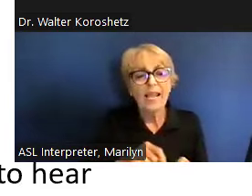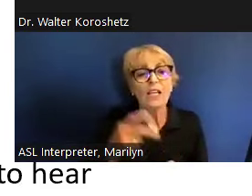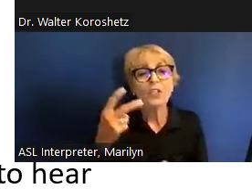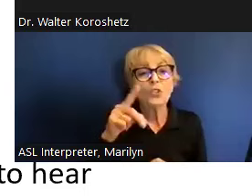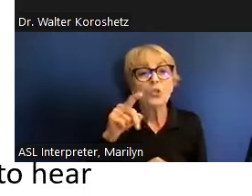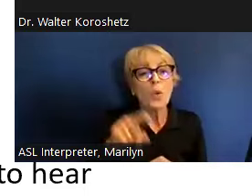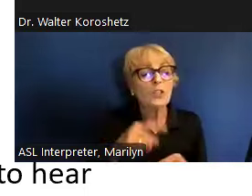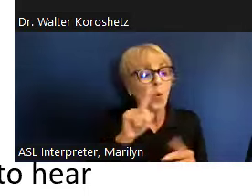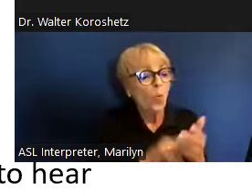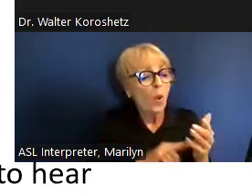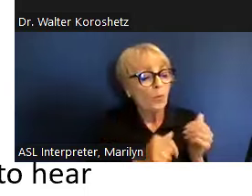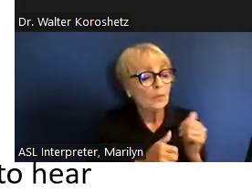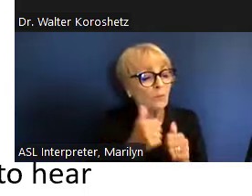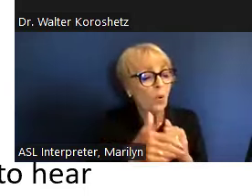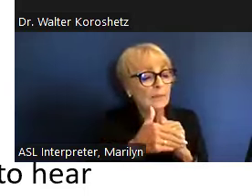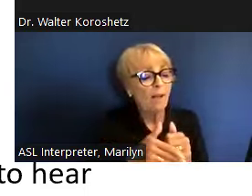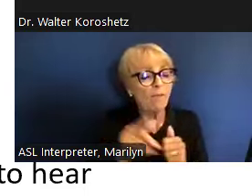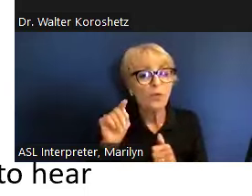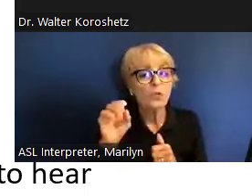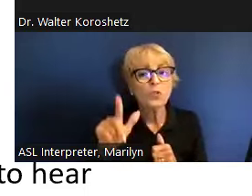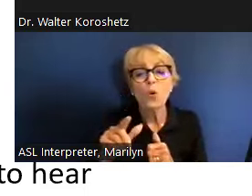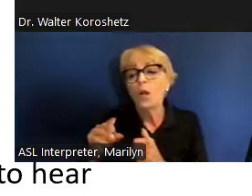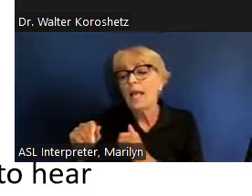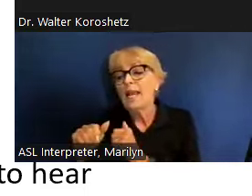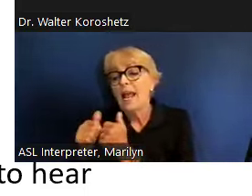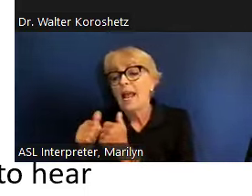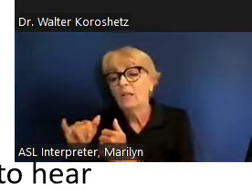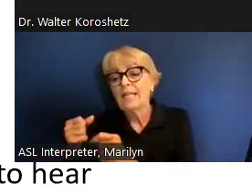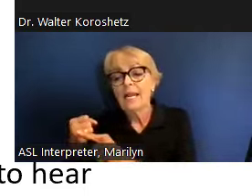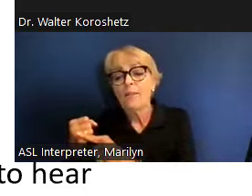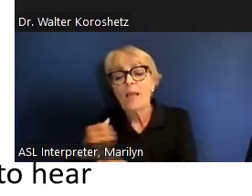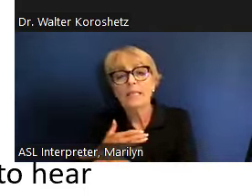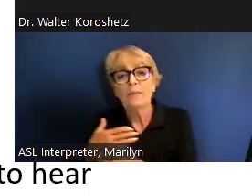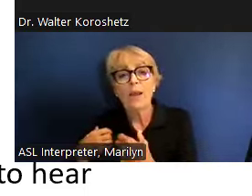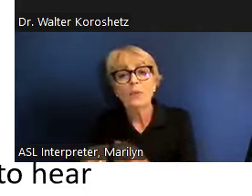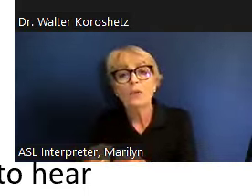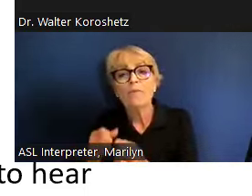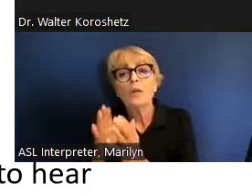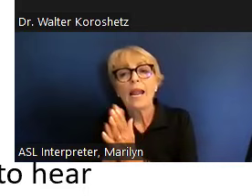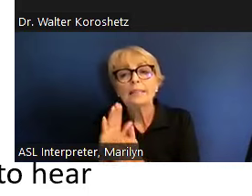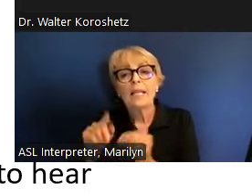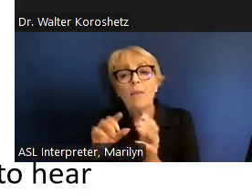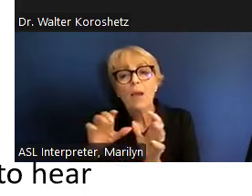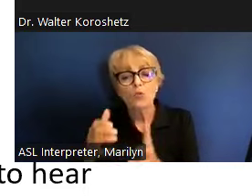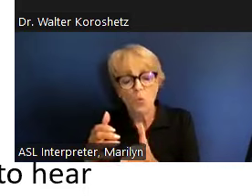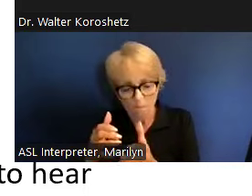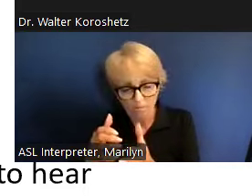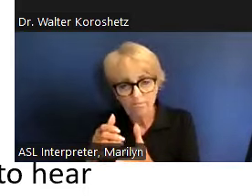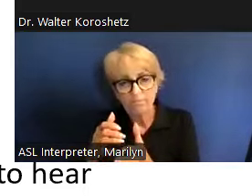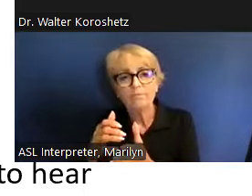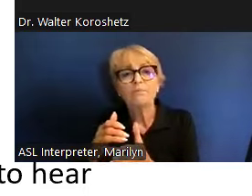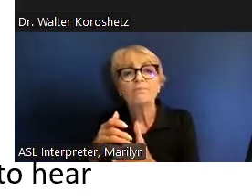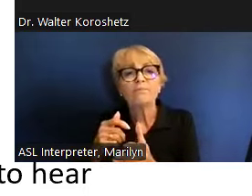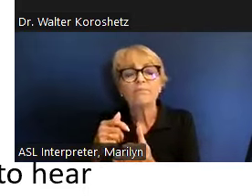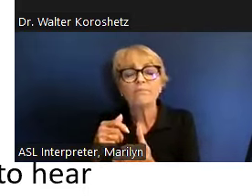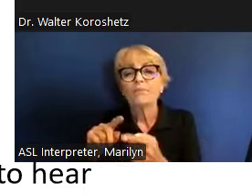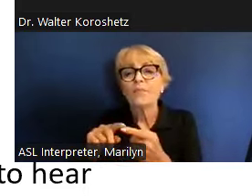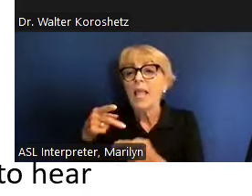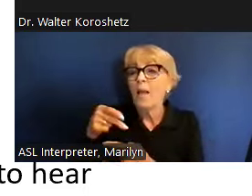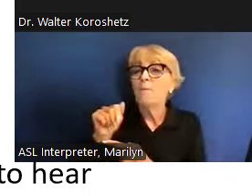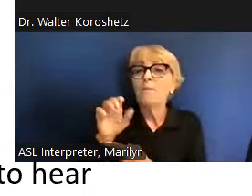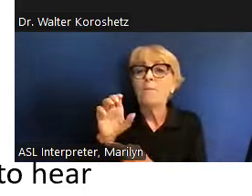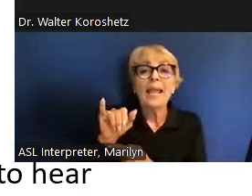helpful tool? And the other one is, how has this impacted my recovery? Asking about the group specifically. Pacing comes up so